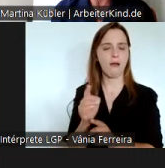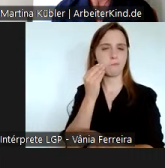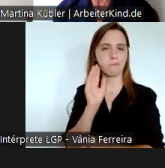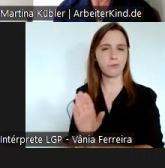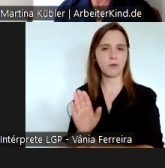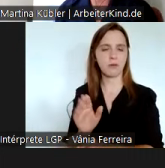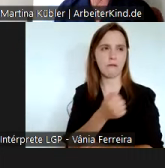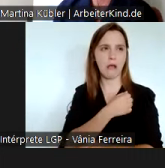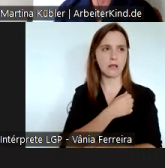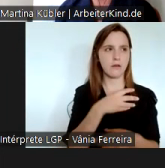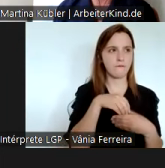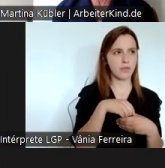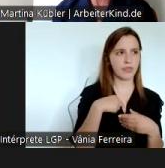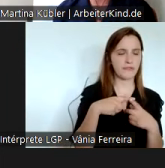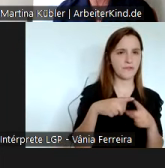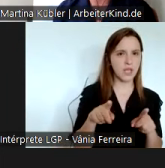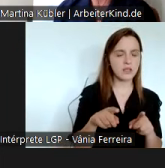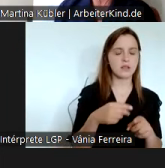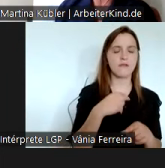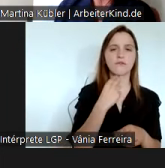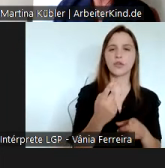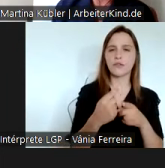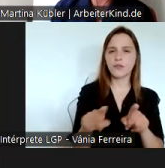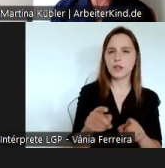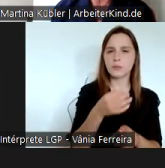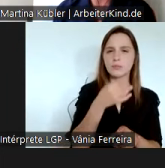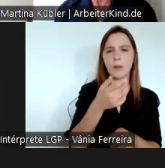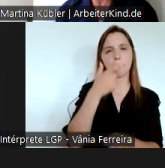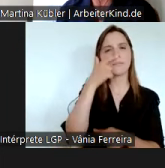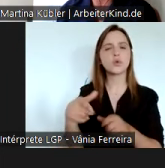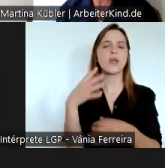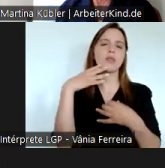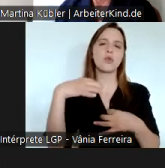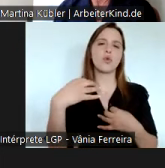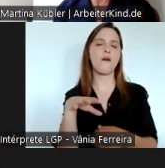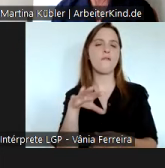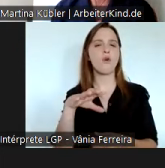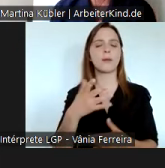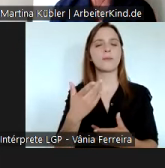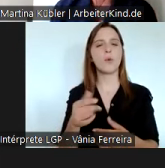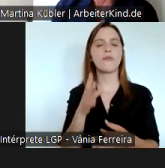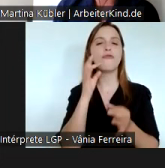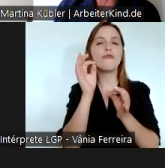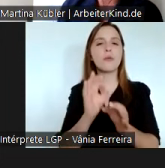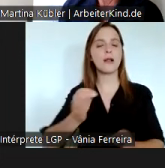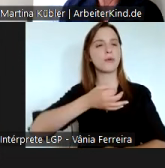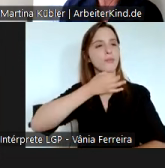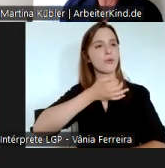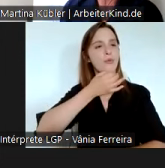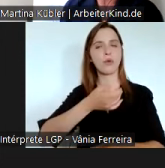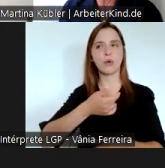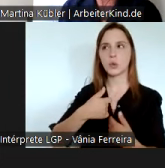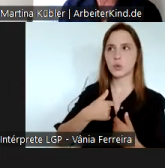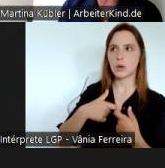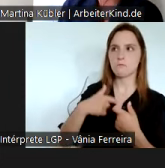home. Everybody is really natural with formal language, with forms of address. I remember when I was in my